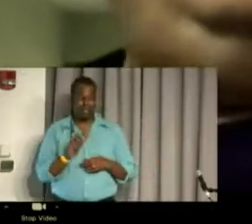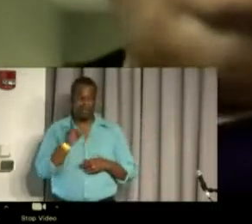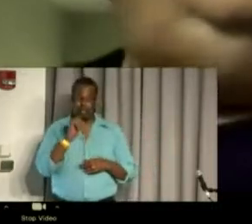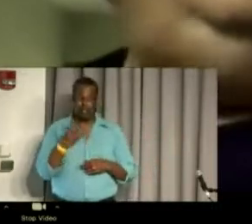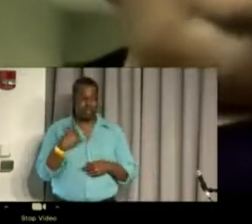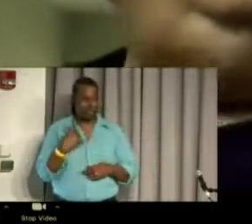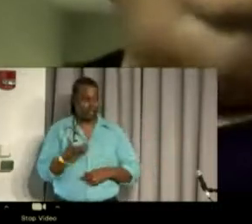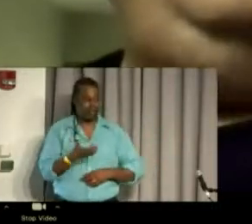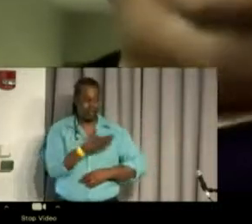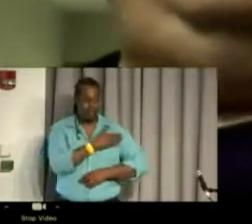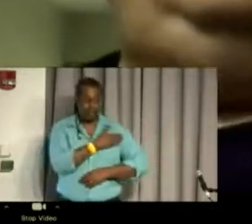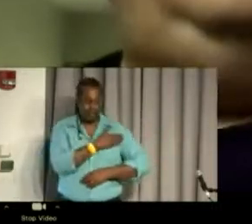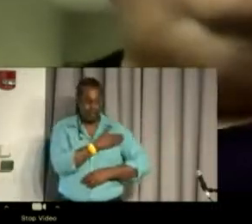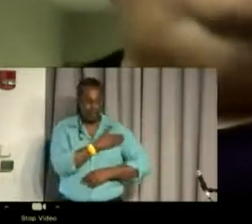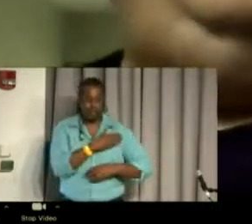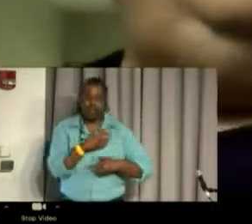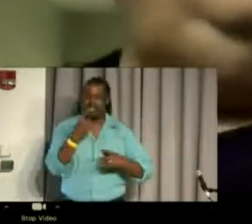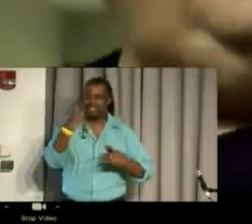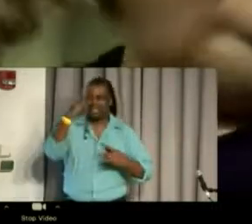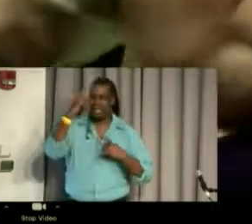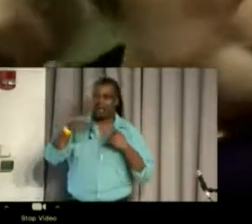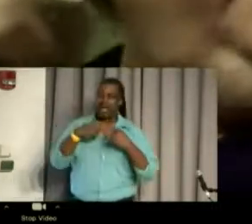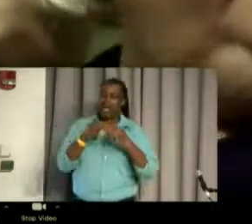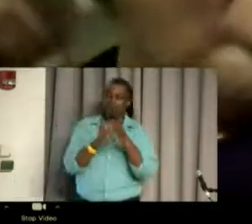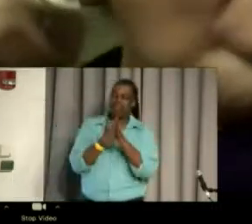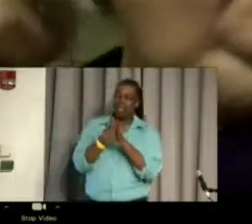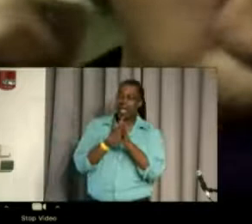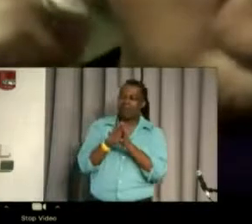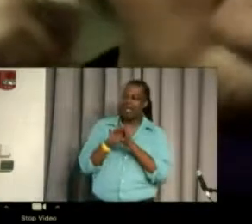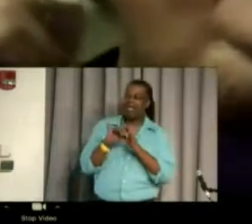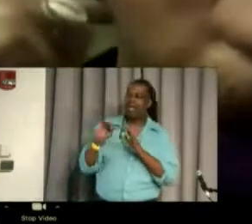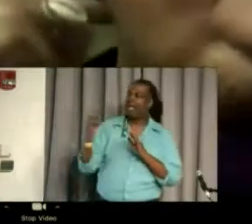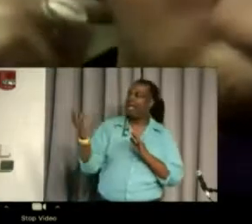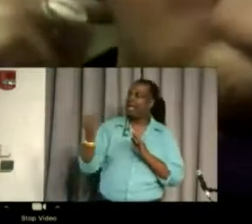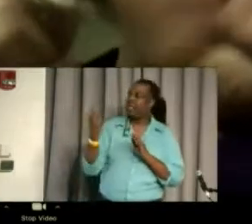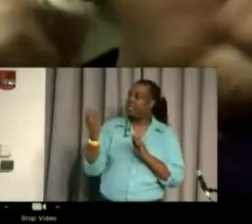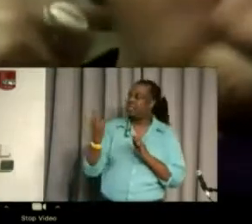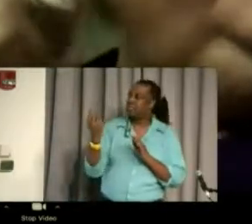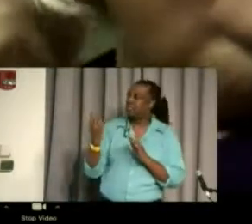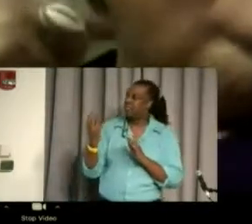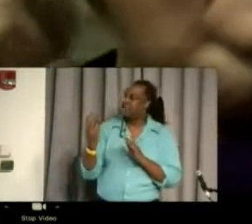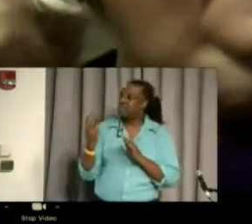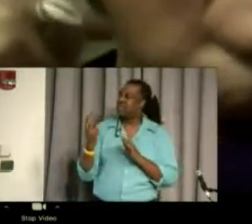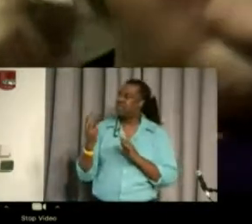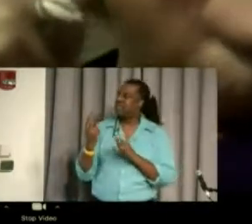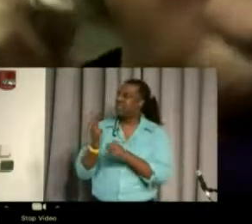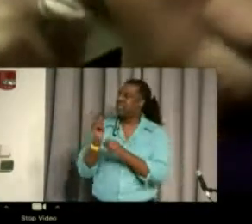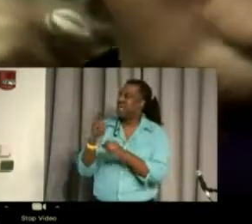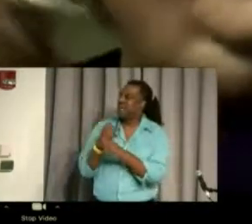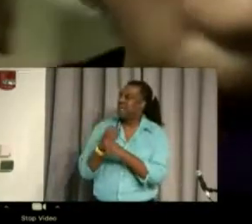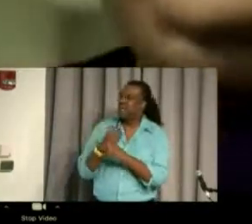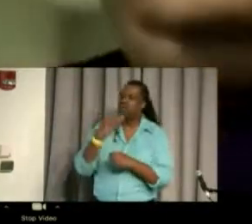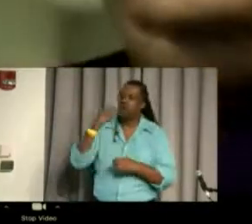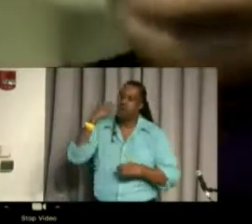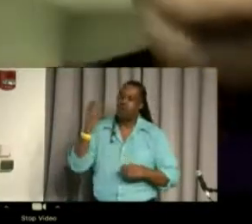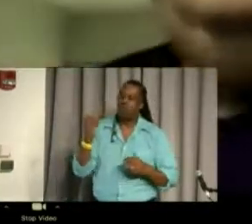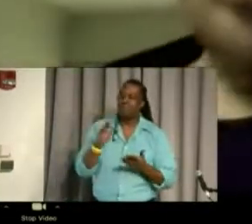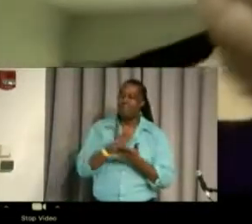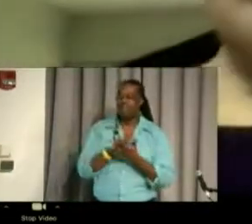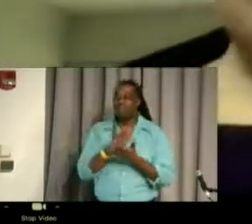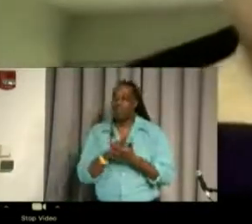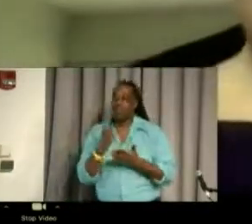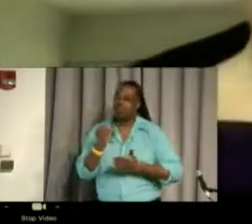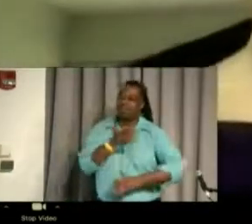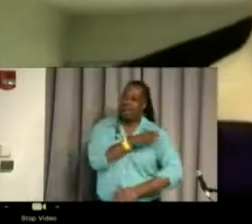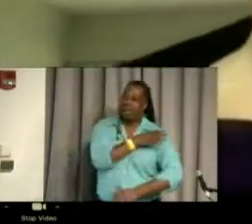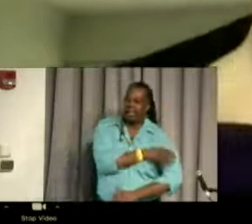the power to think of development as something that makes homes and schools and